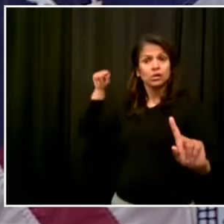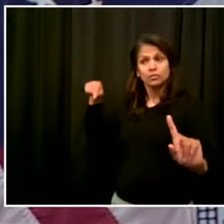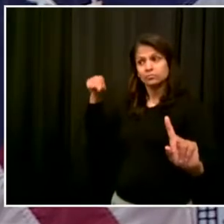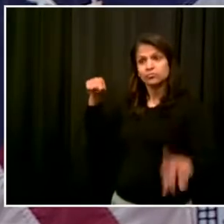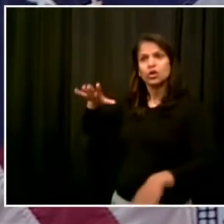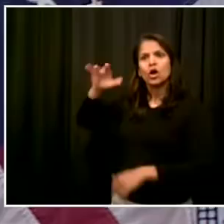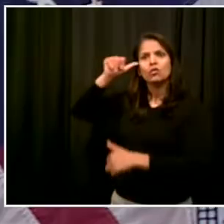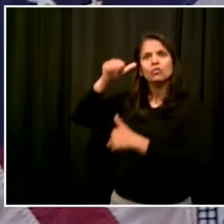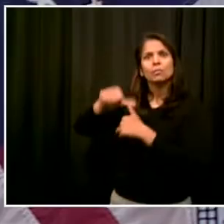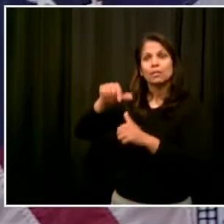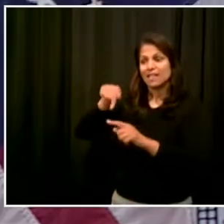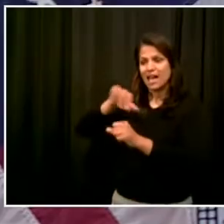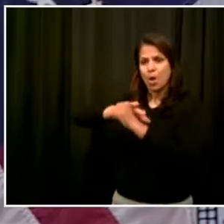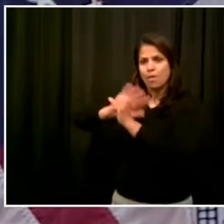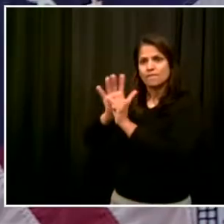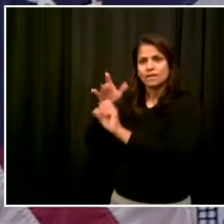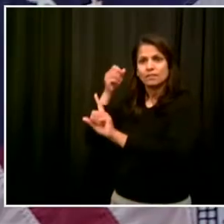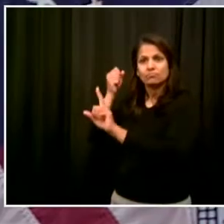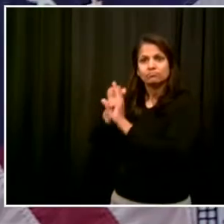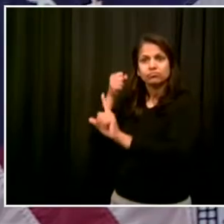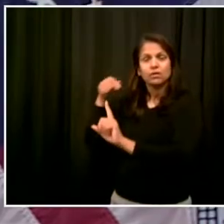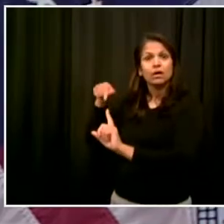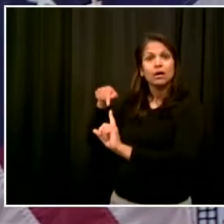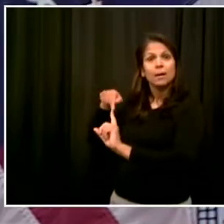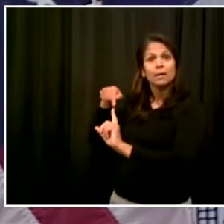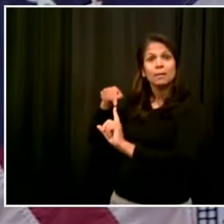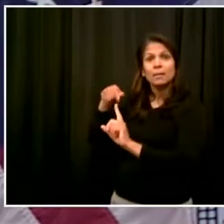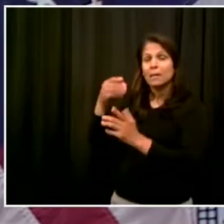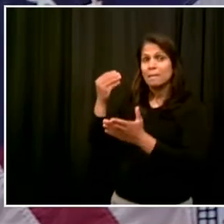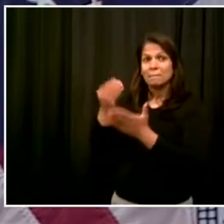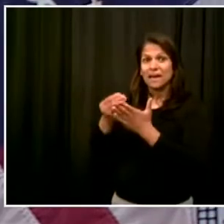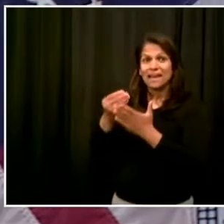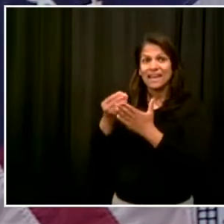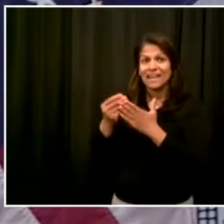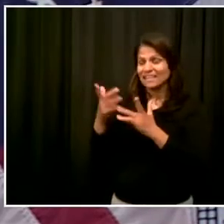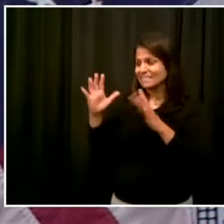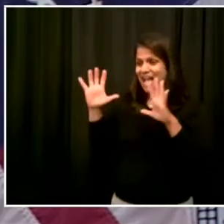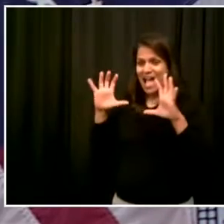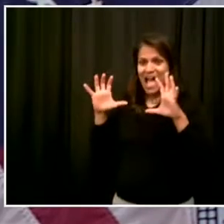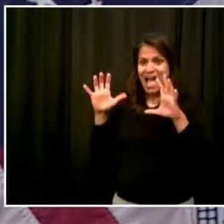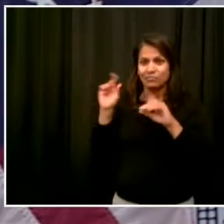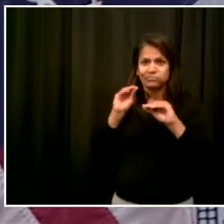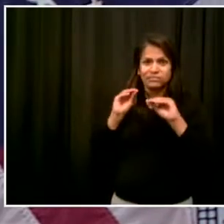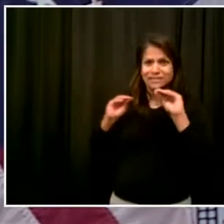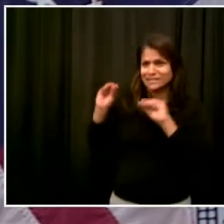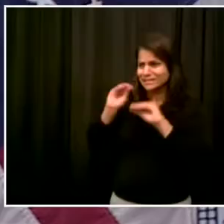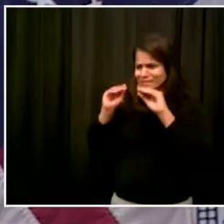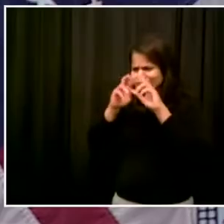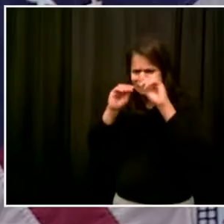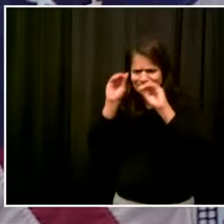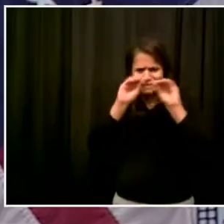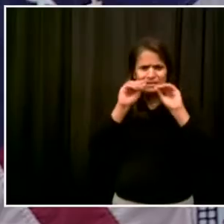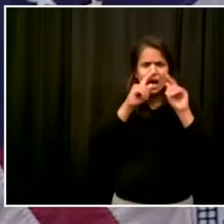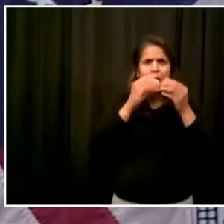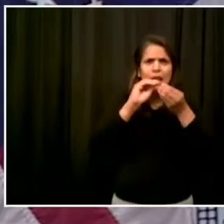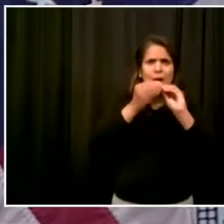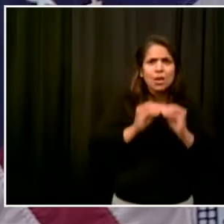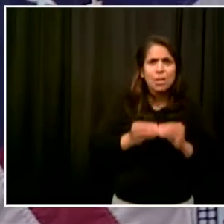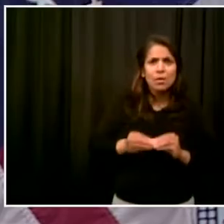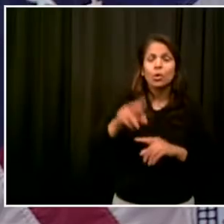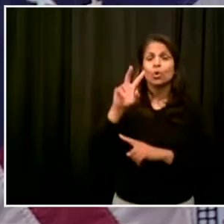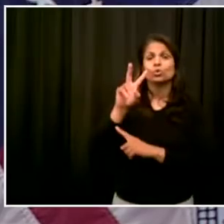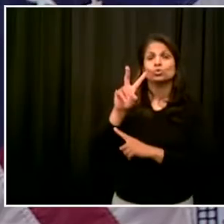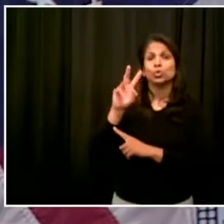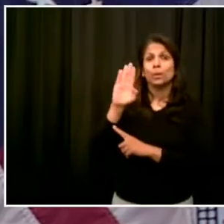found about $2 billion in cuts to our agencies. Nothing anybody wanted to do, but we had to